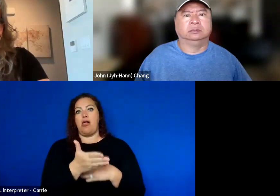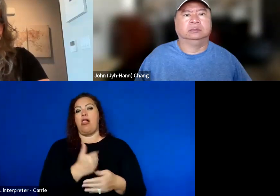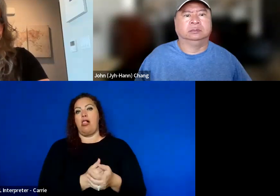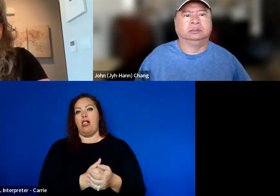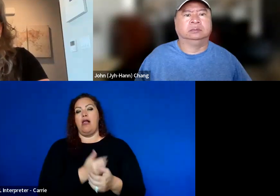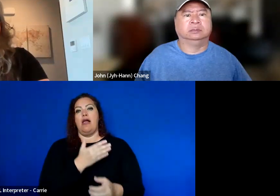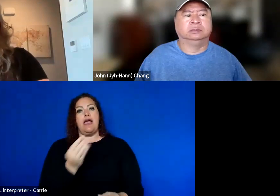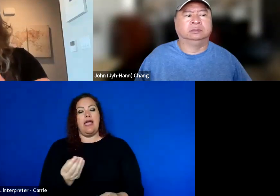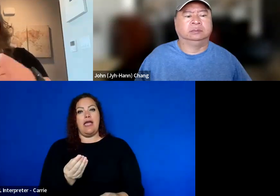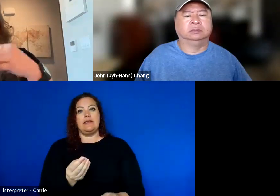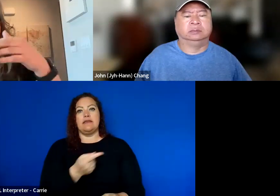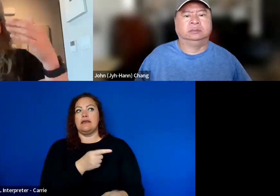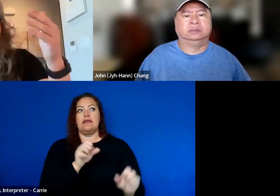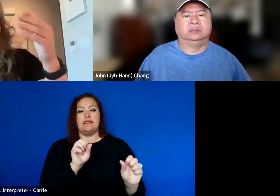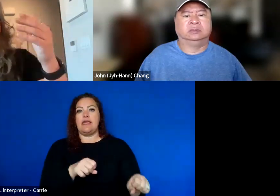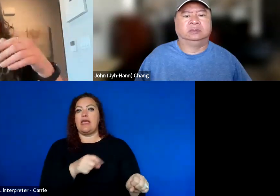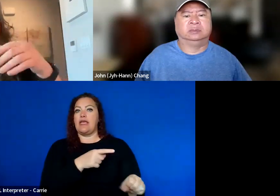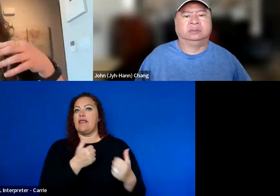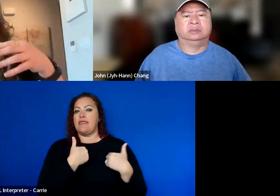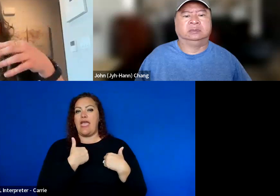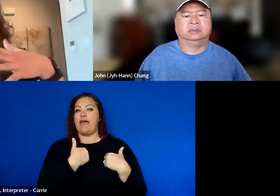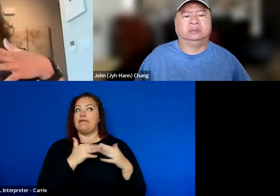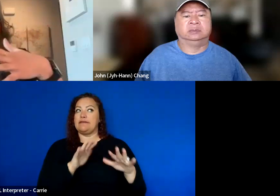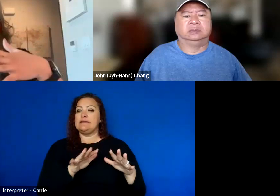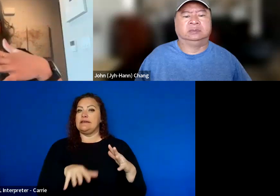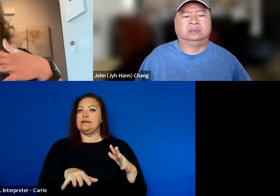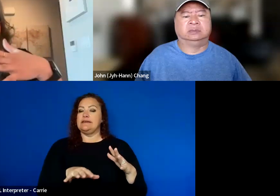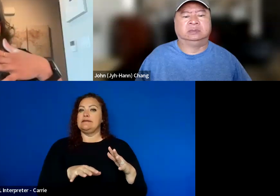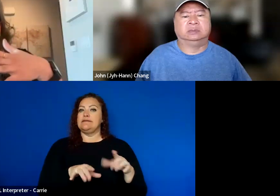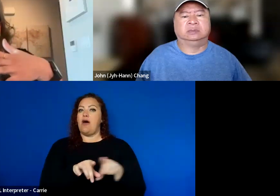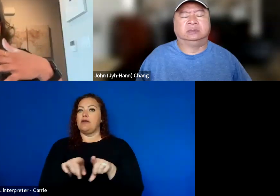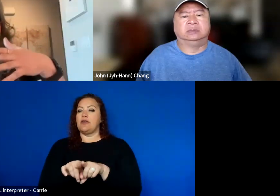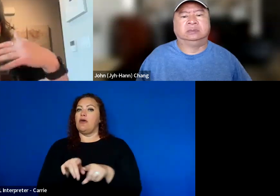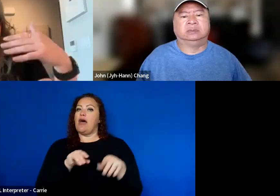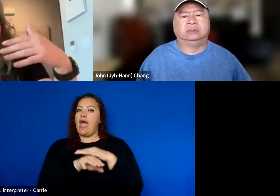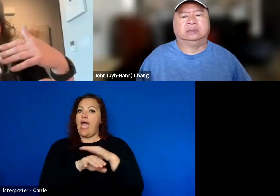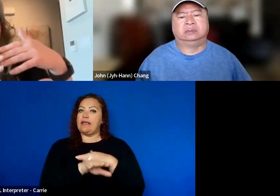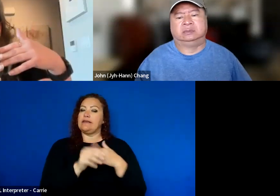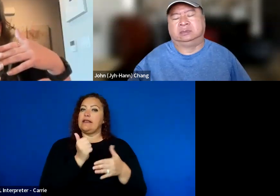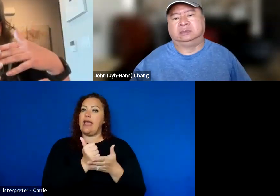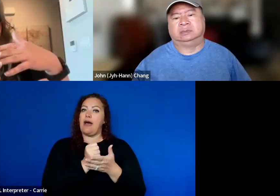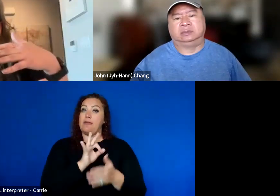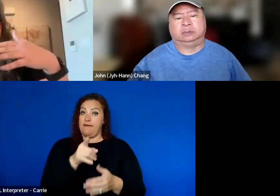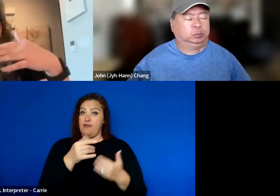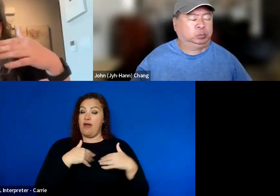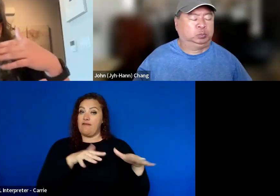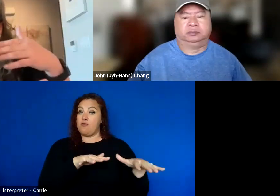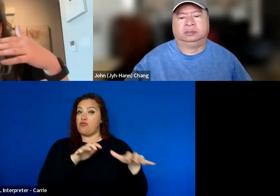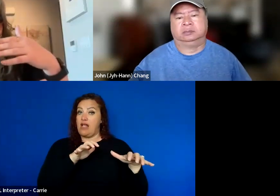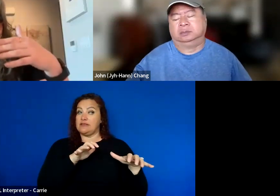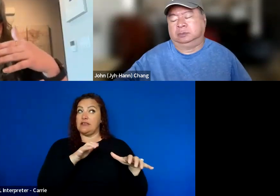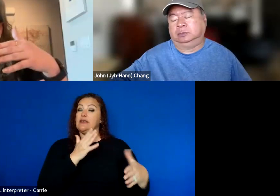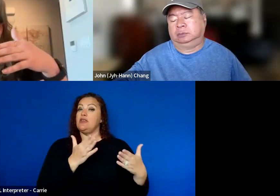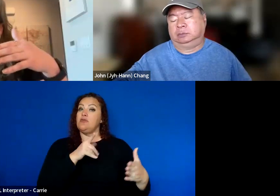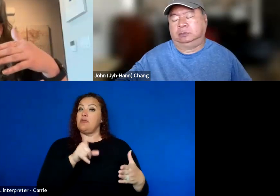And there's an added layer, however, to accessing help when you have paralysis, which is you might need to